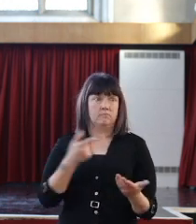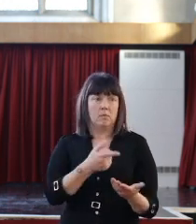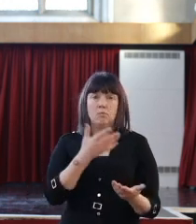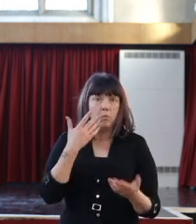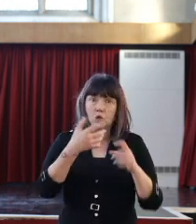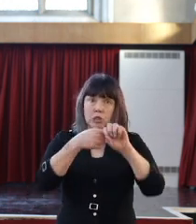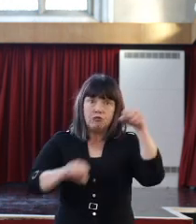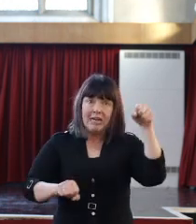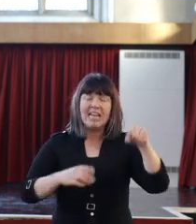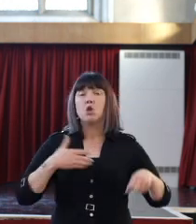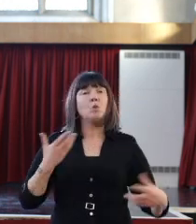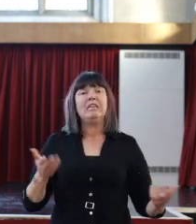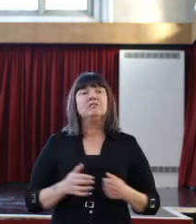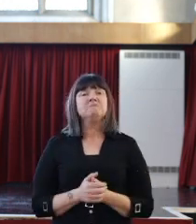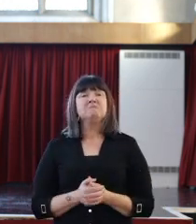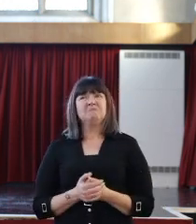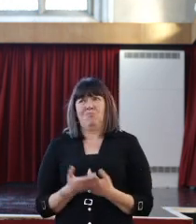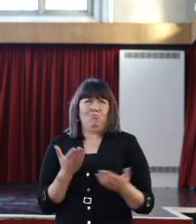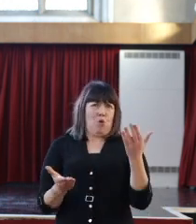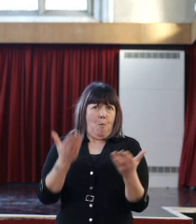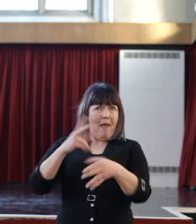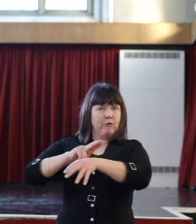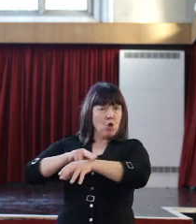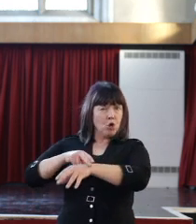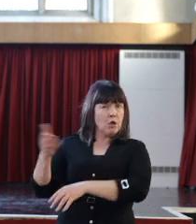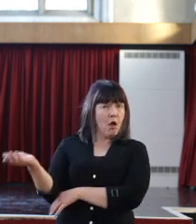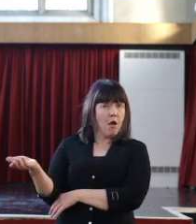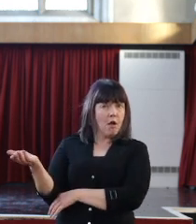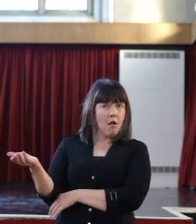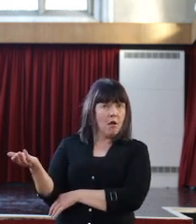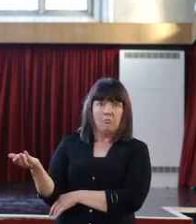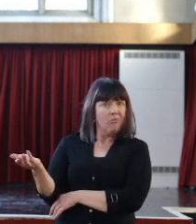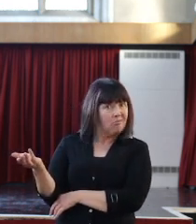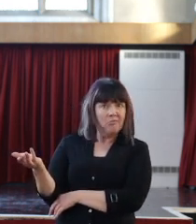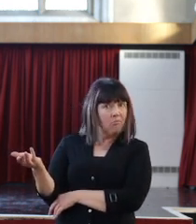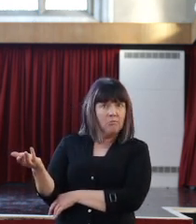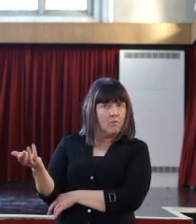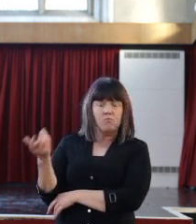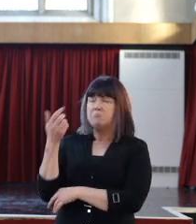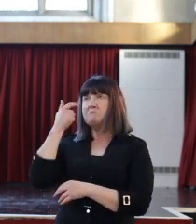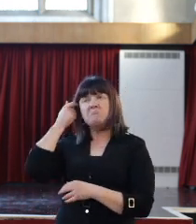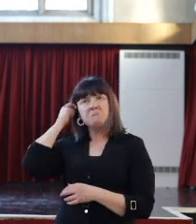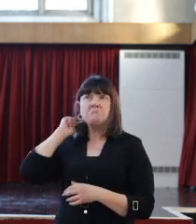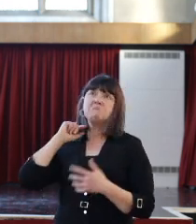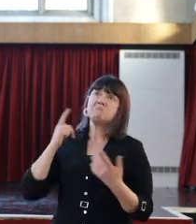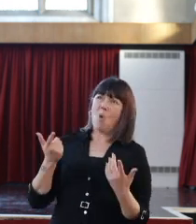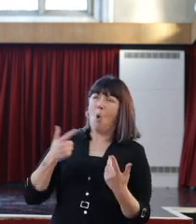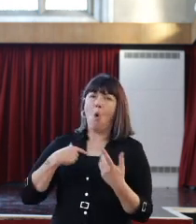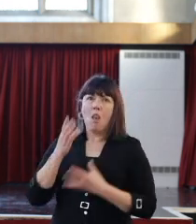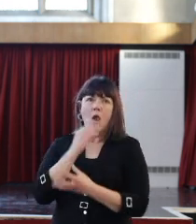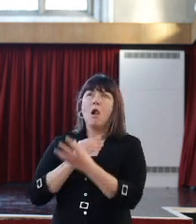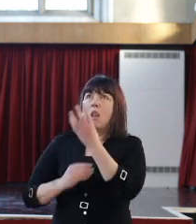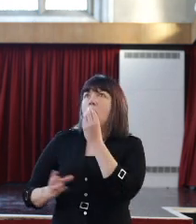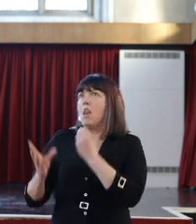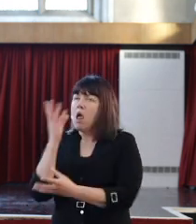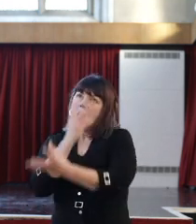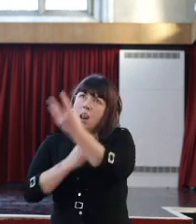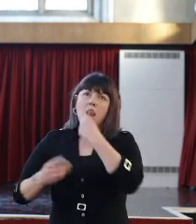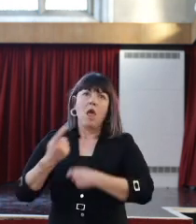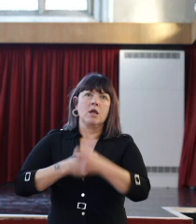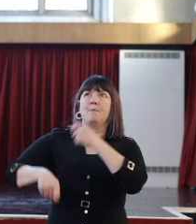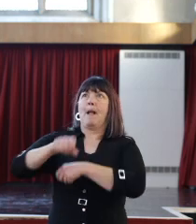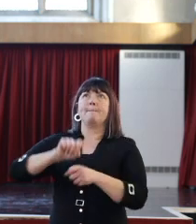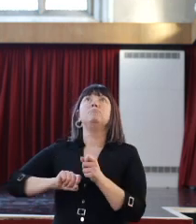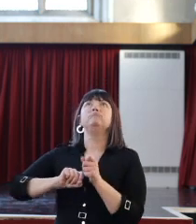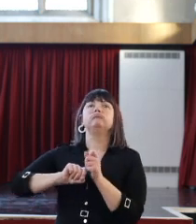in order to be a doctor. They don't have to go through 20 years of learning to be an astronaut. But